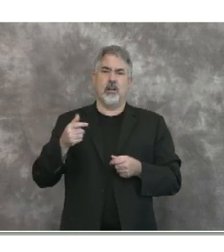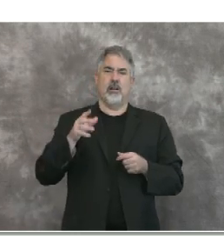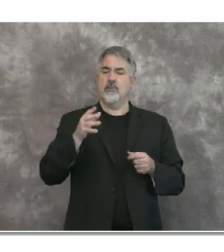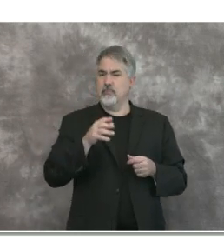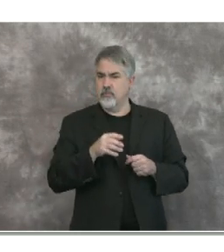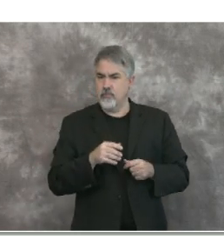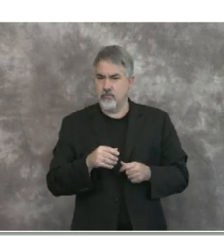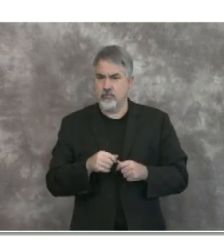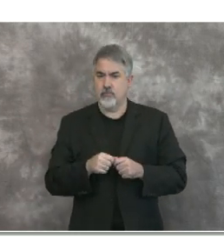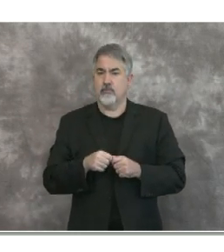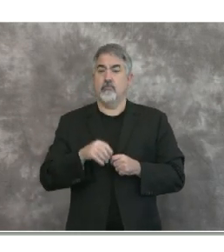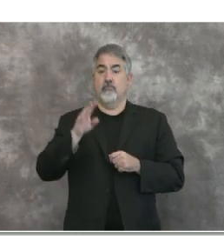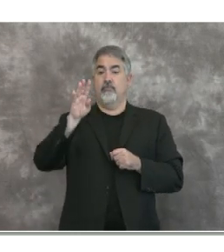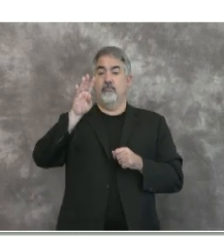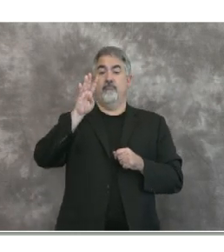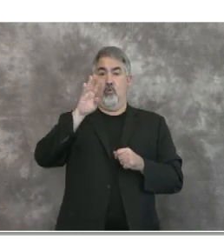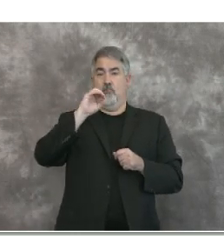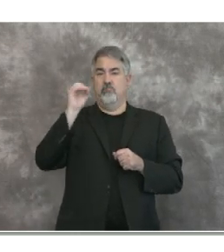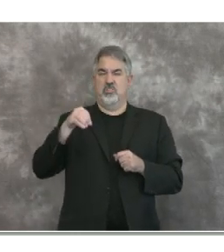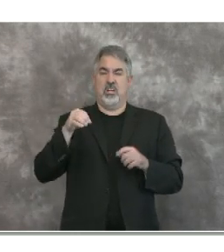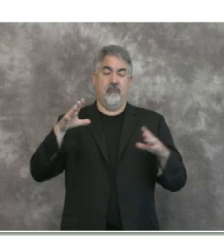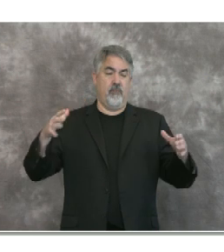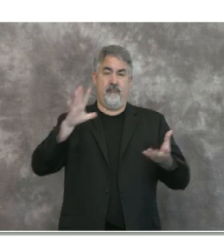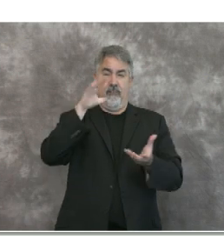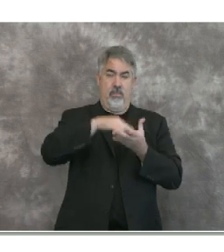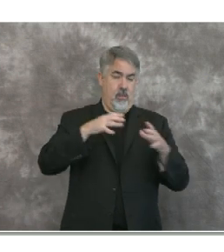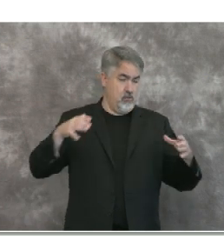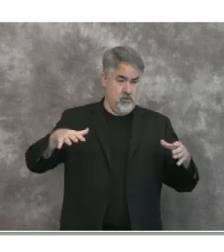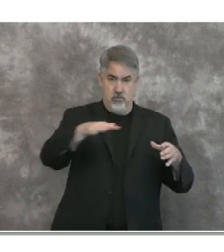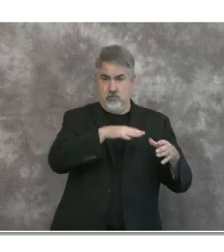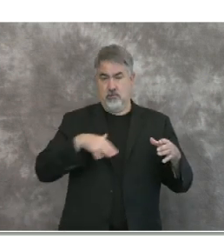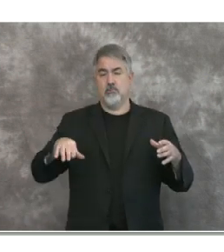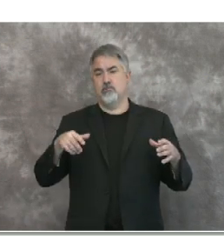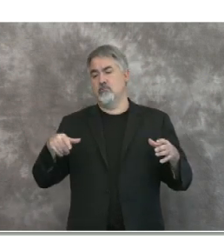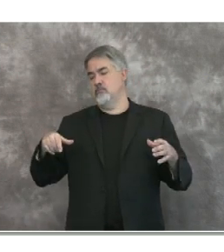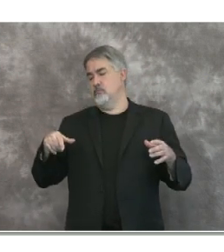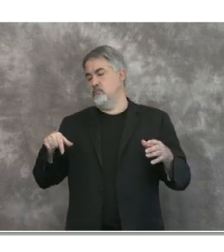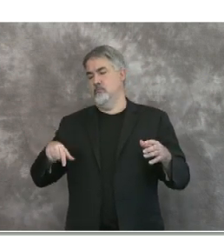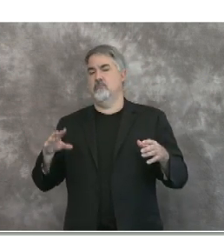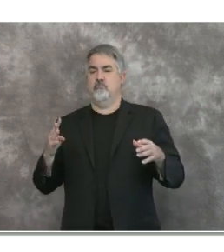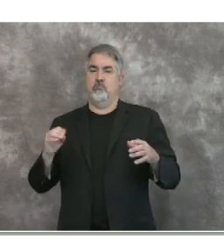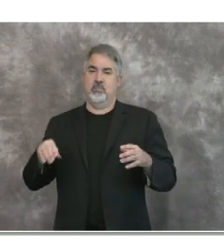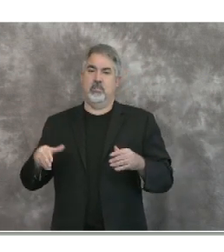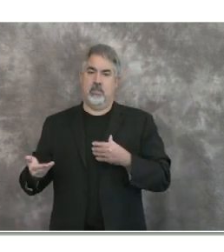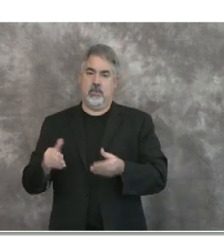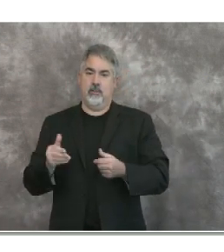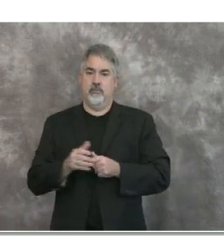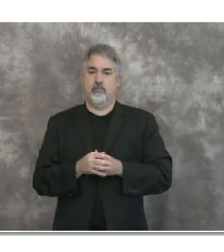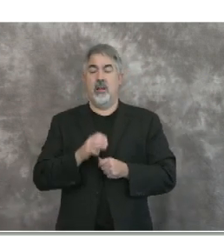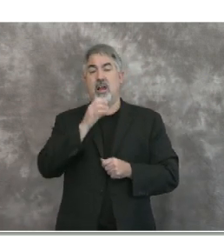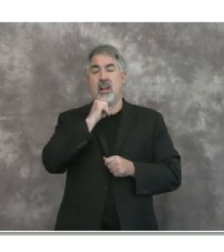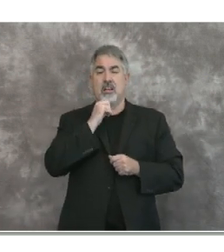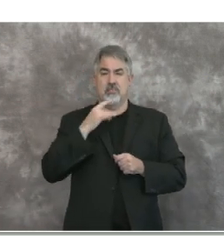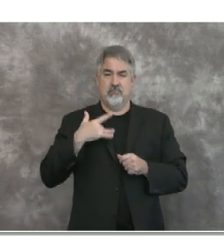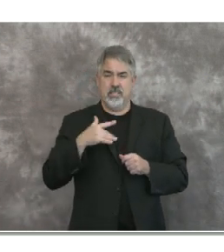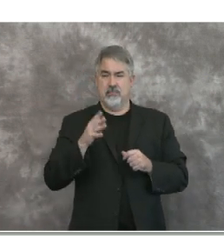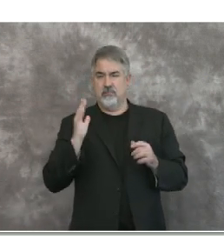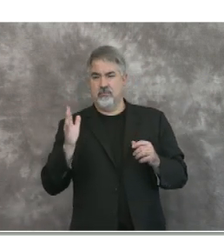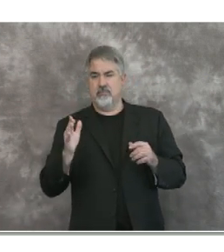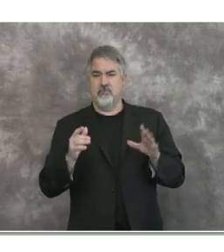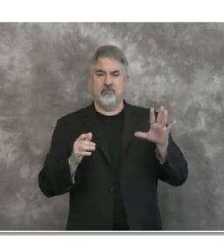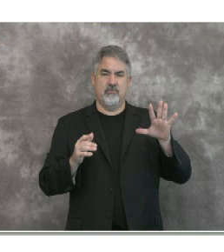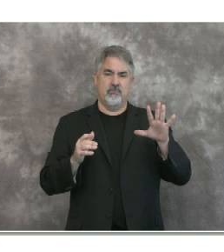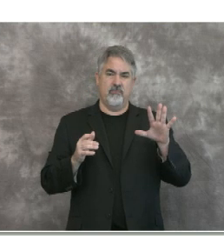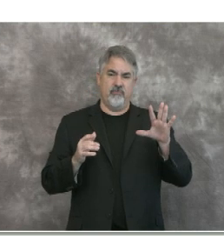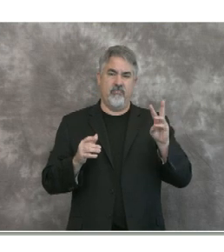cases reported today. Of the 15 additional deaths reported today, the age ranges from 56 to